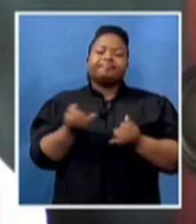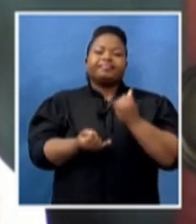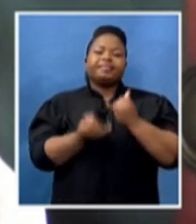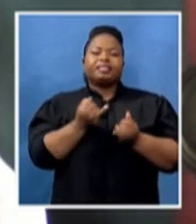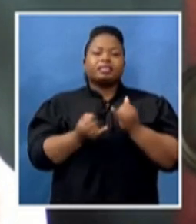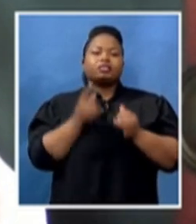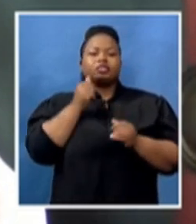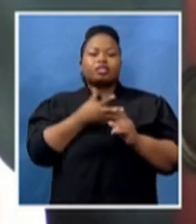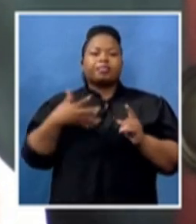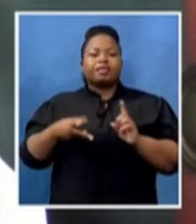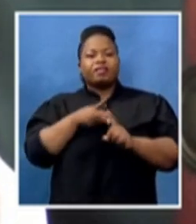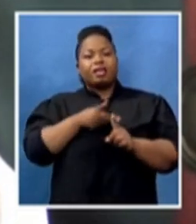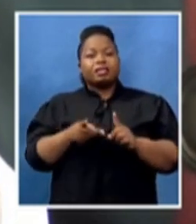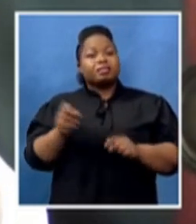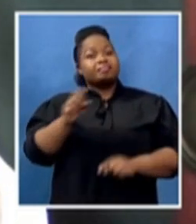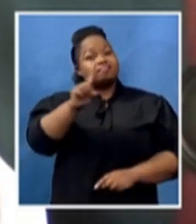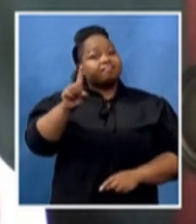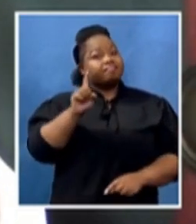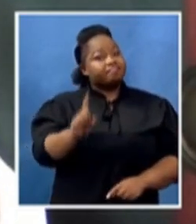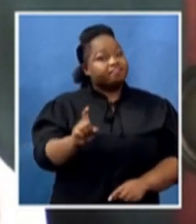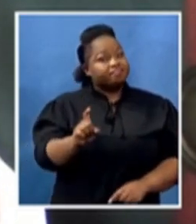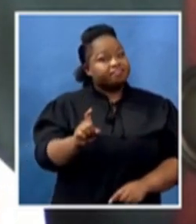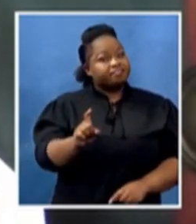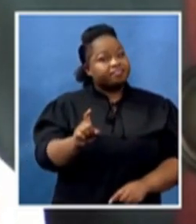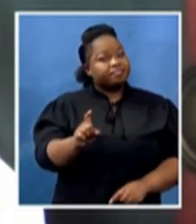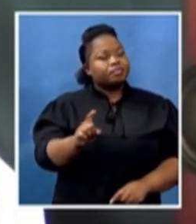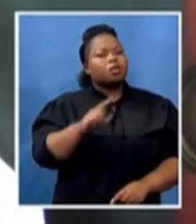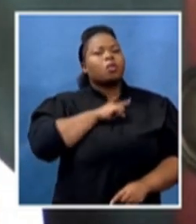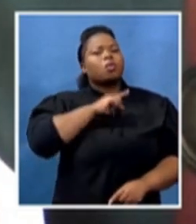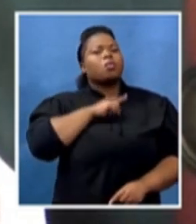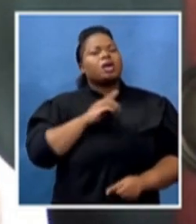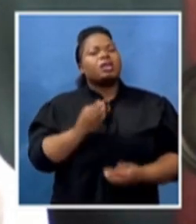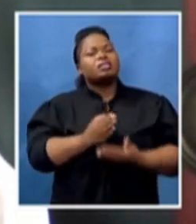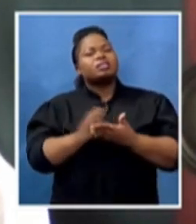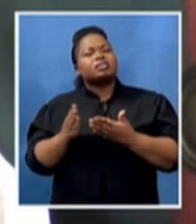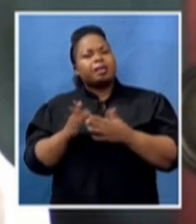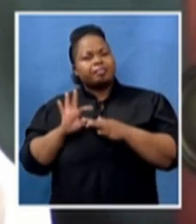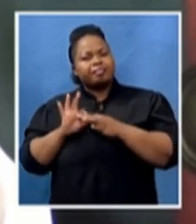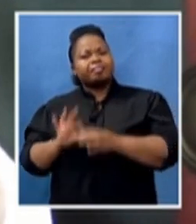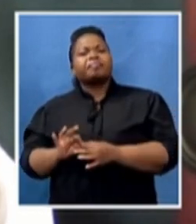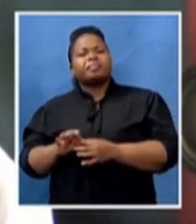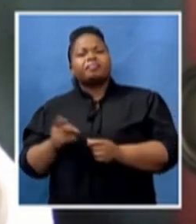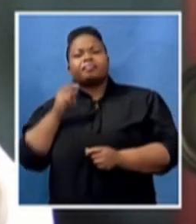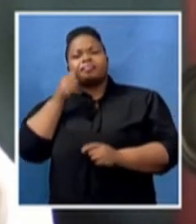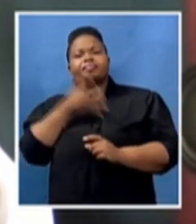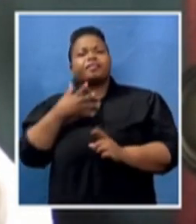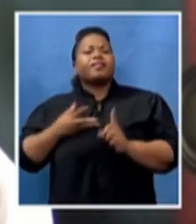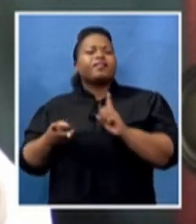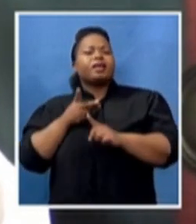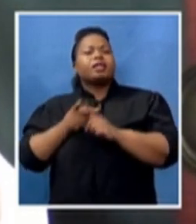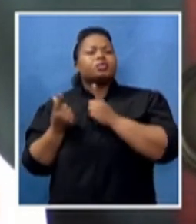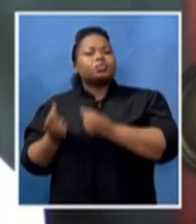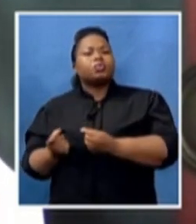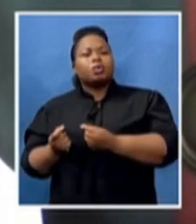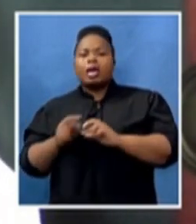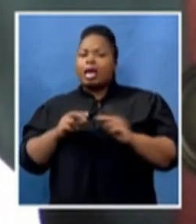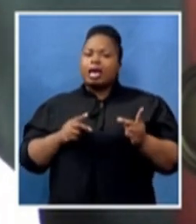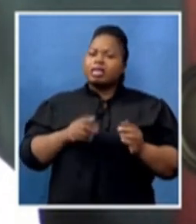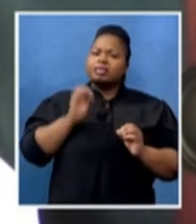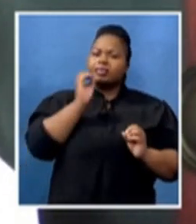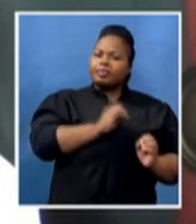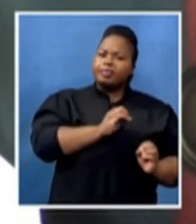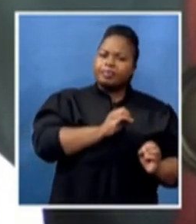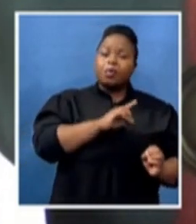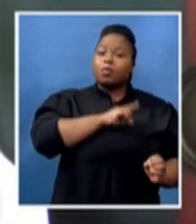is, why do some men commit gender-based violence and not others? There are studies suggesting there